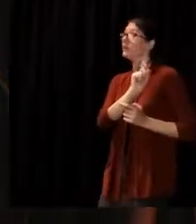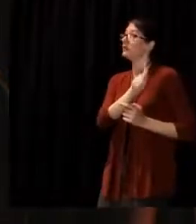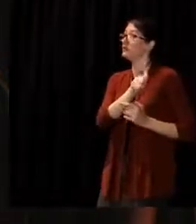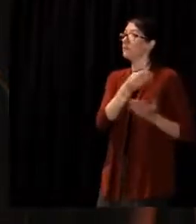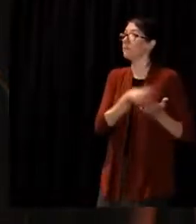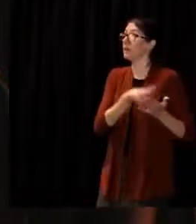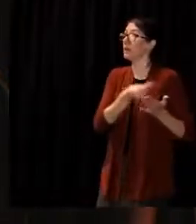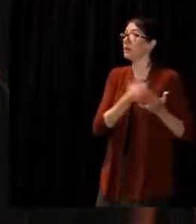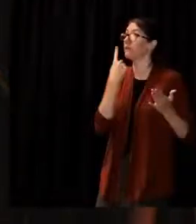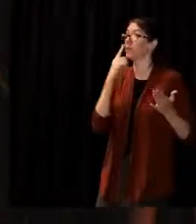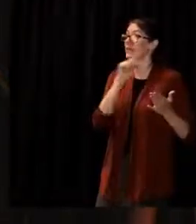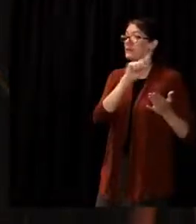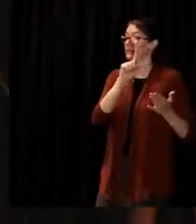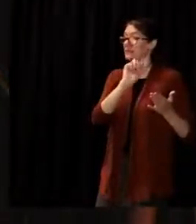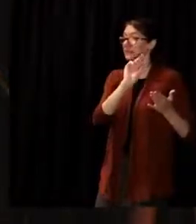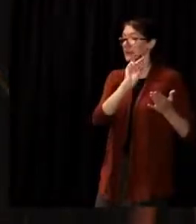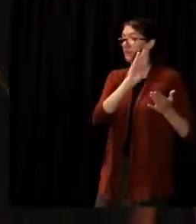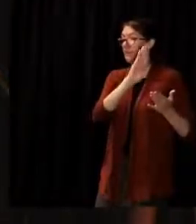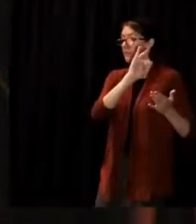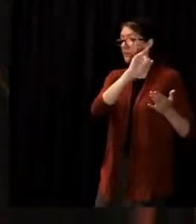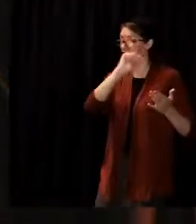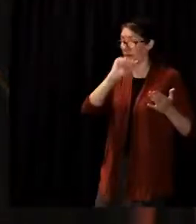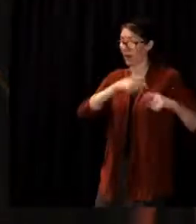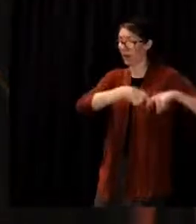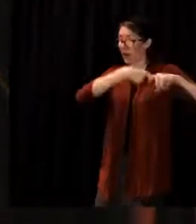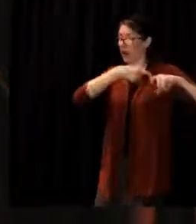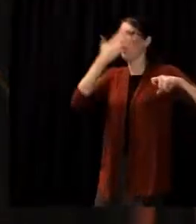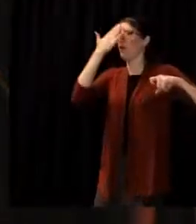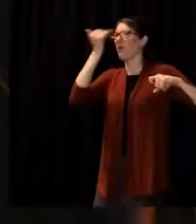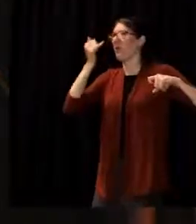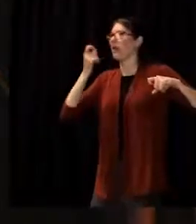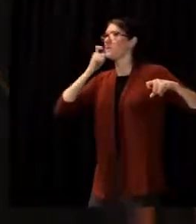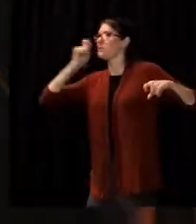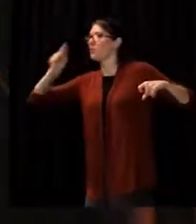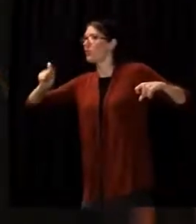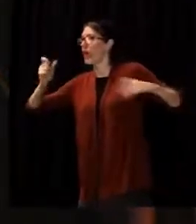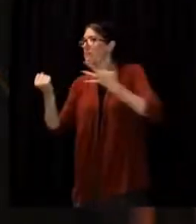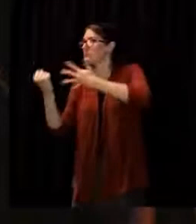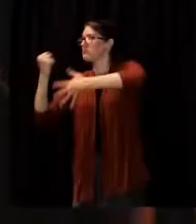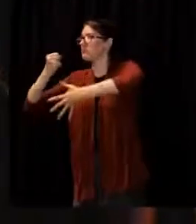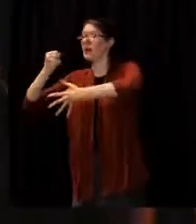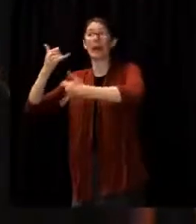but we had to put it on hold because Ukraine took precedence in that time. Well,